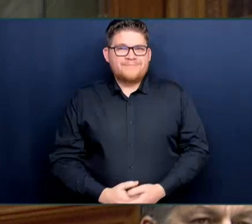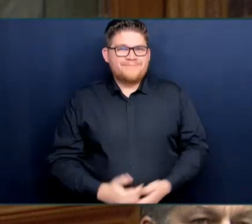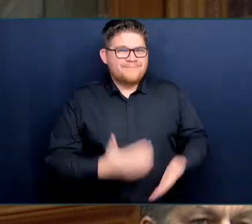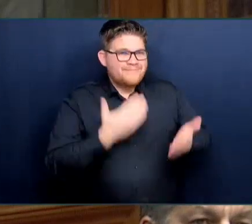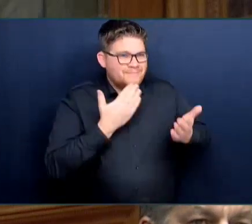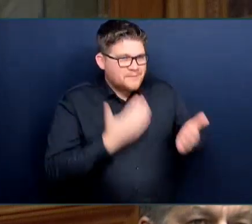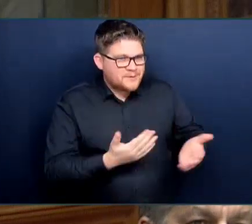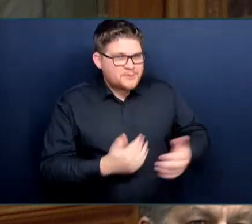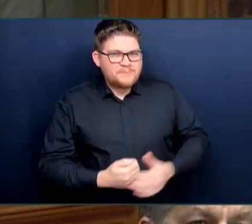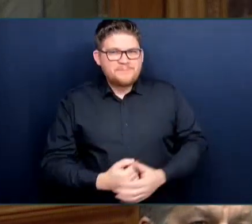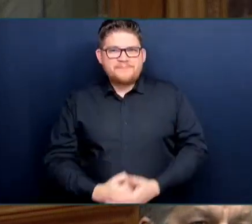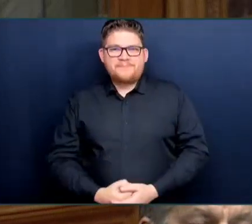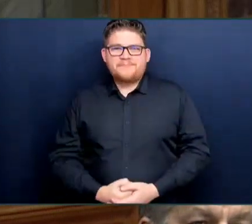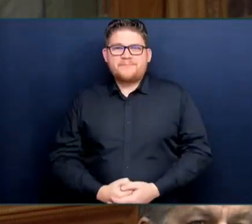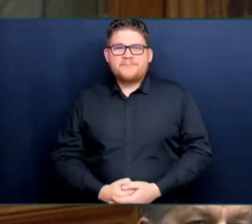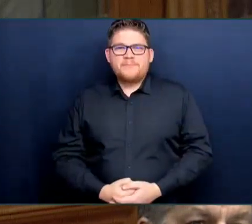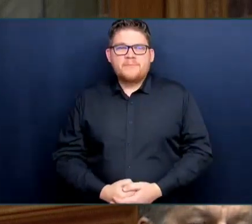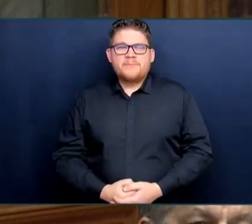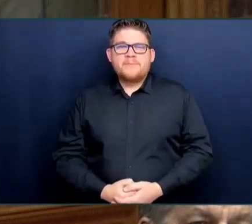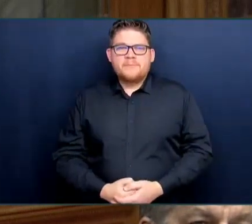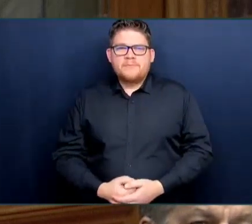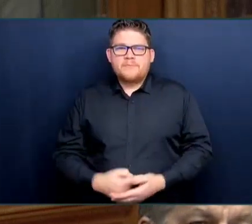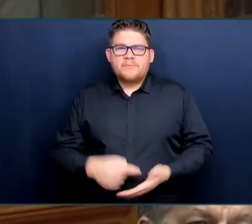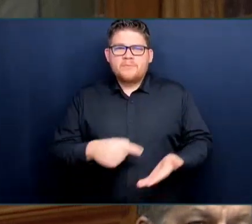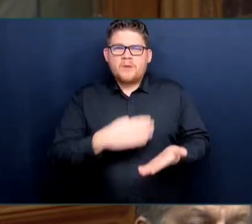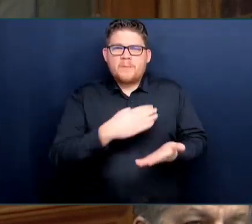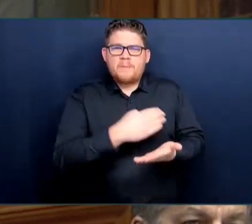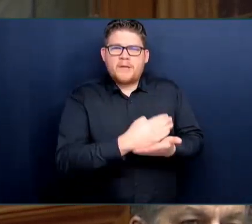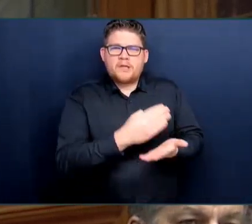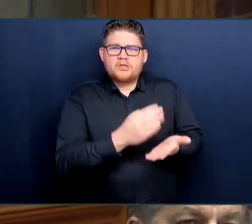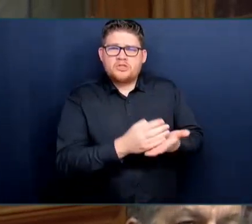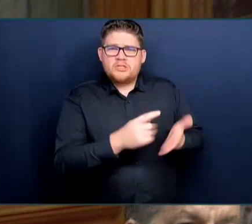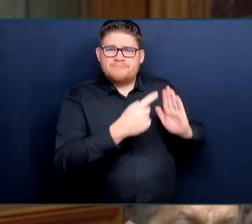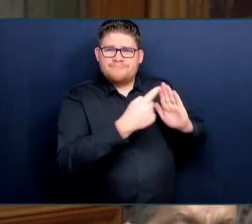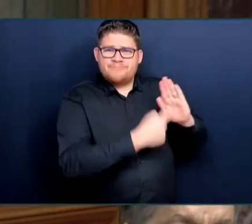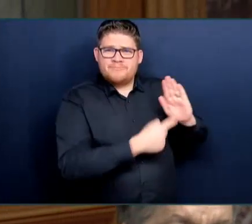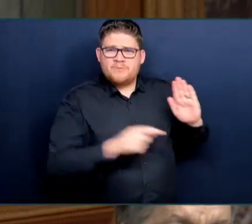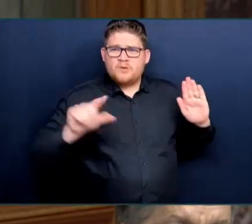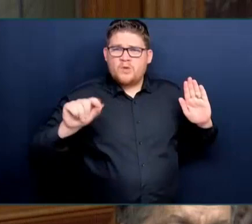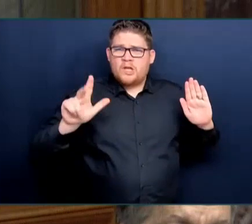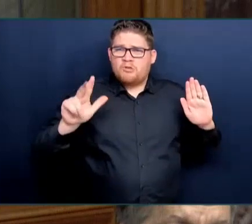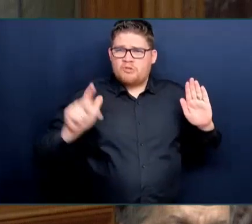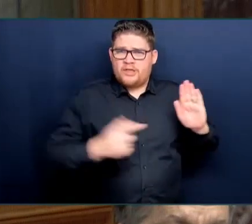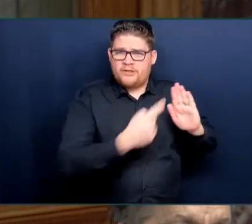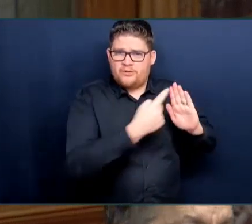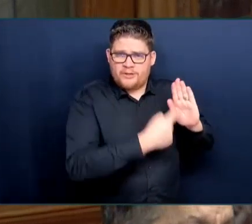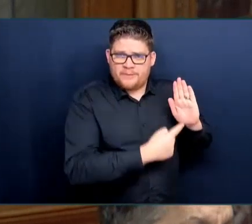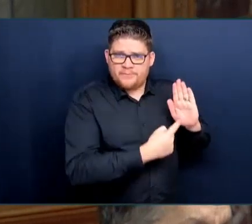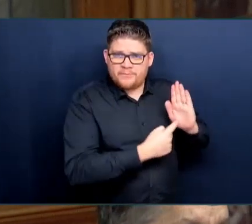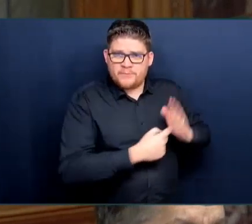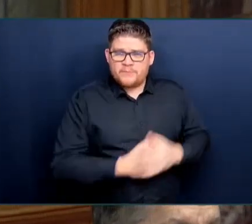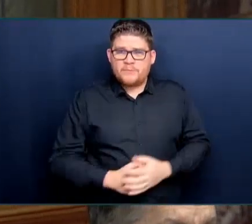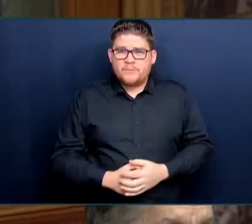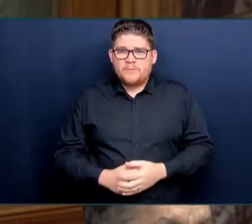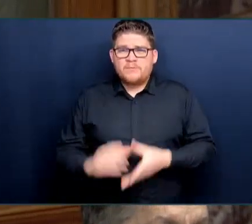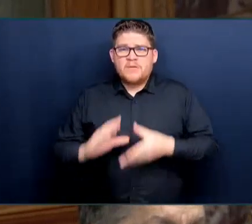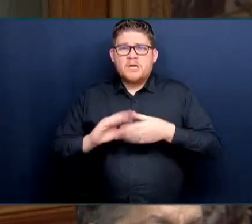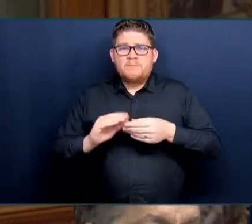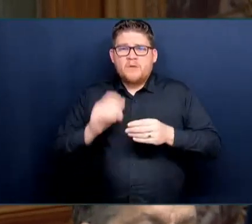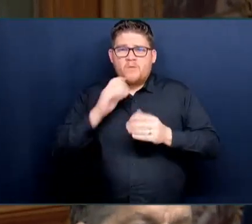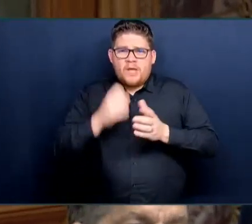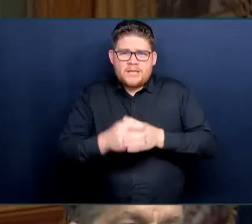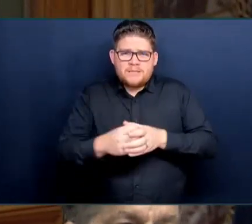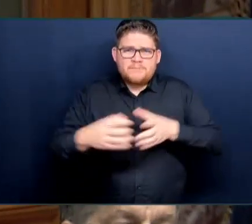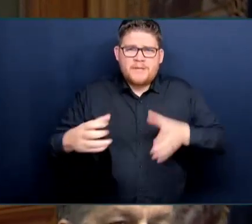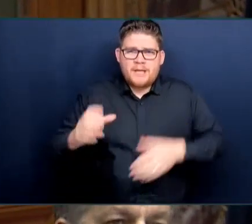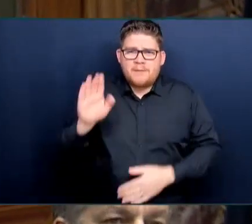of expanding BC Transit, but people outside of the Lower Mainland and Greater Victoria would like to have